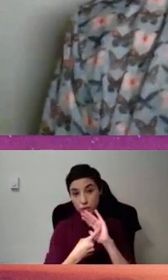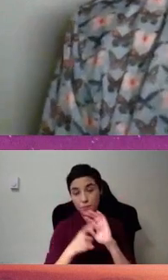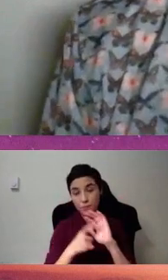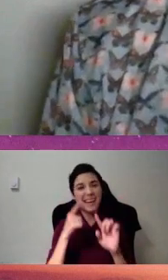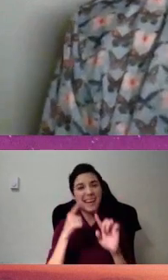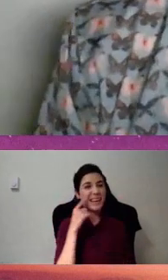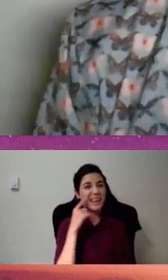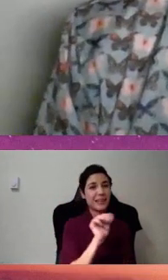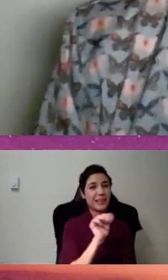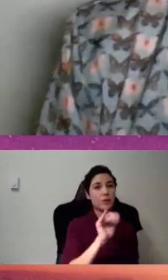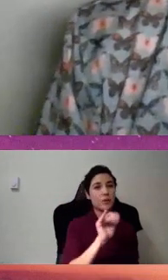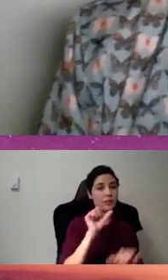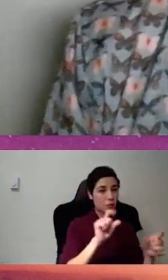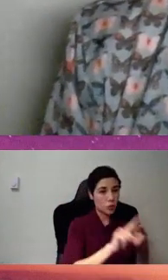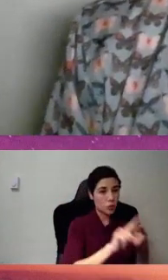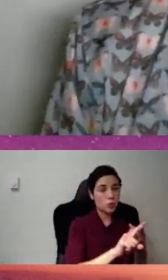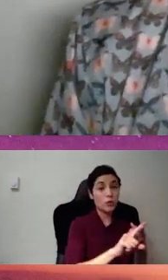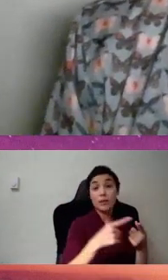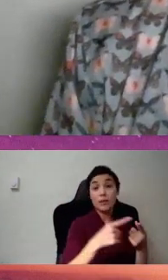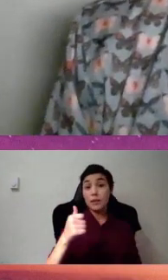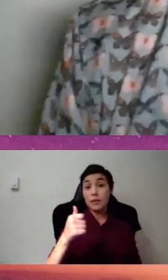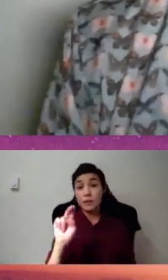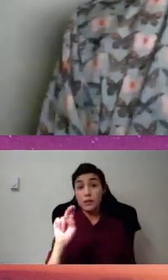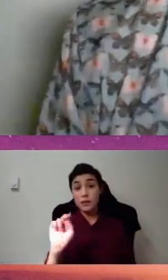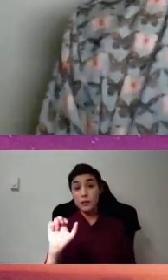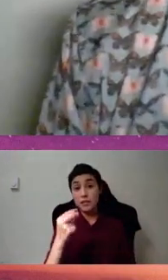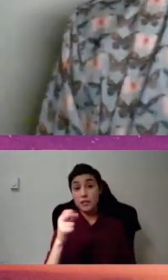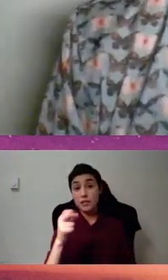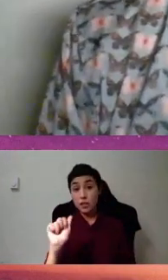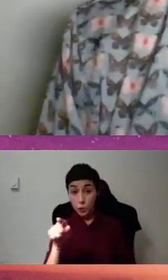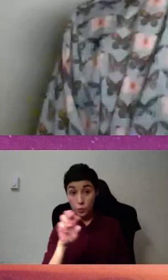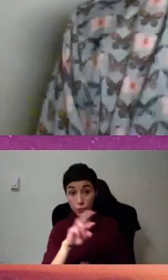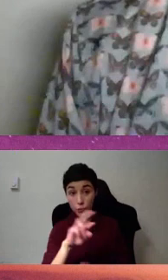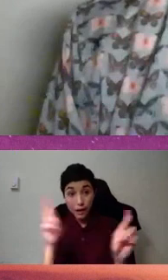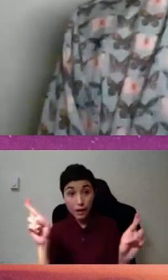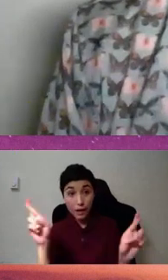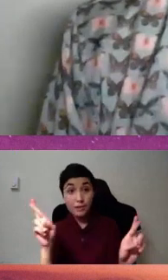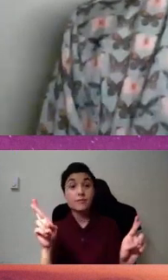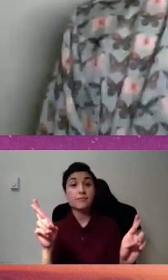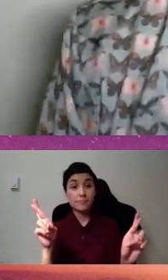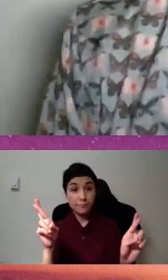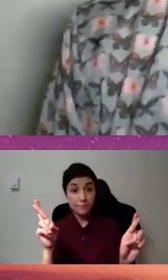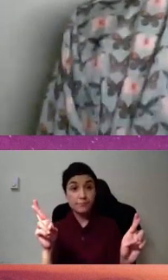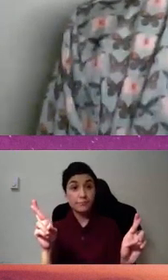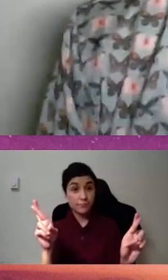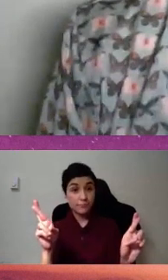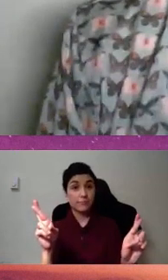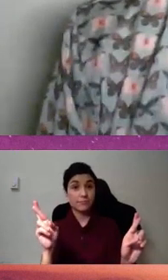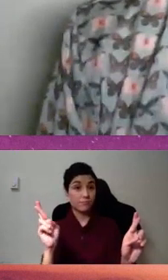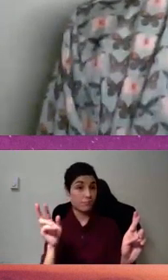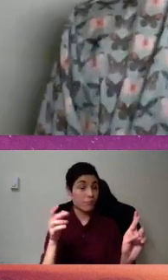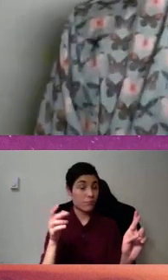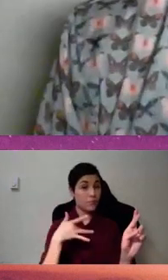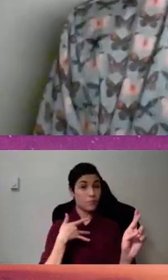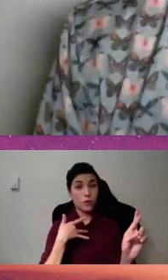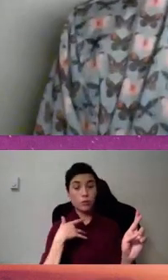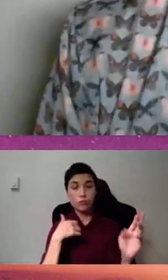well. Ganesha, are you feeling ready and still feeling it